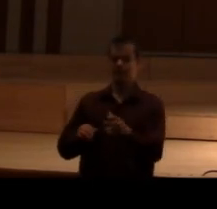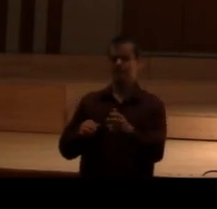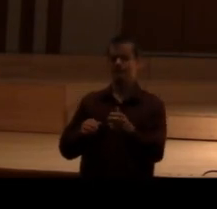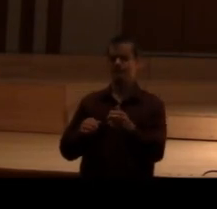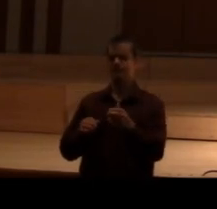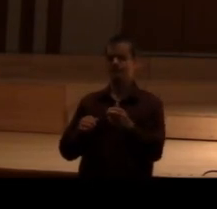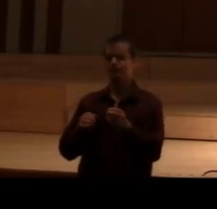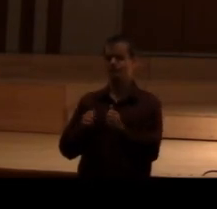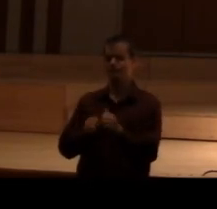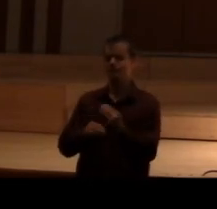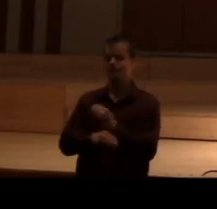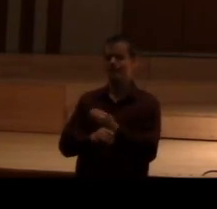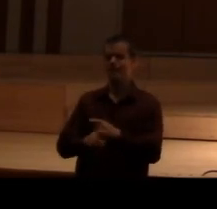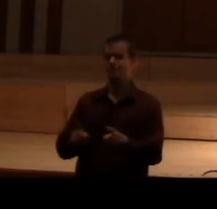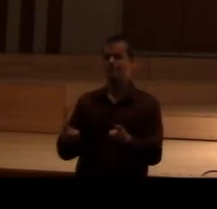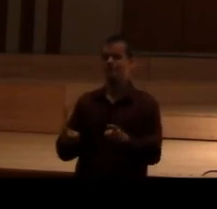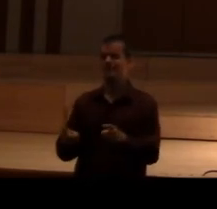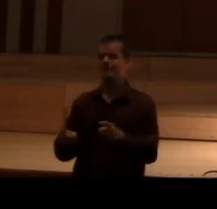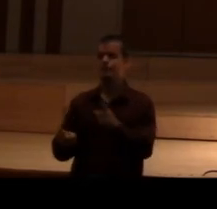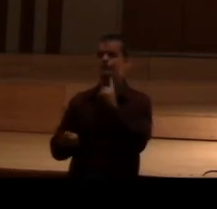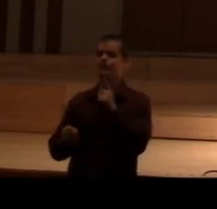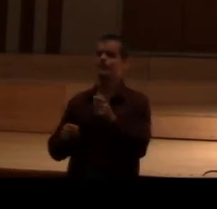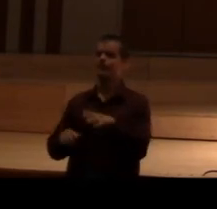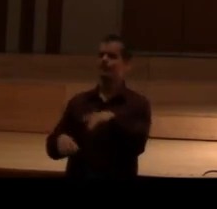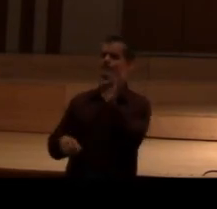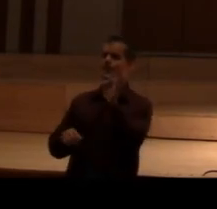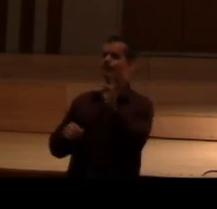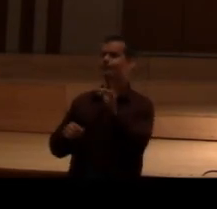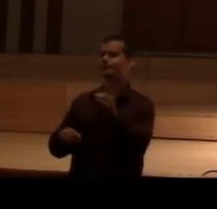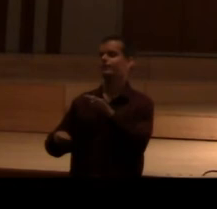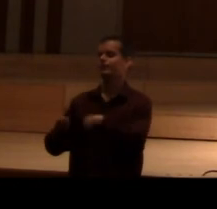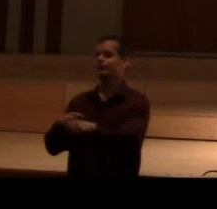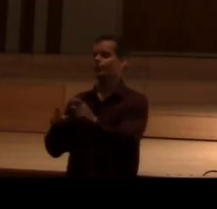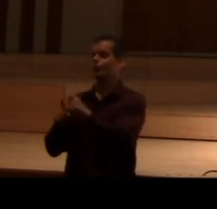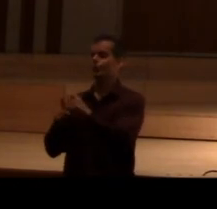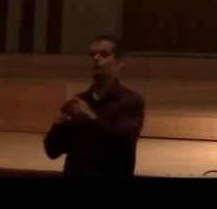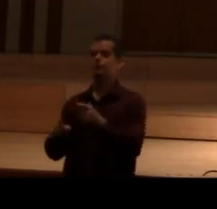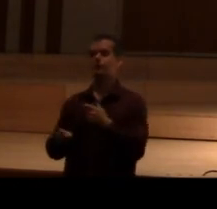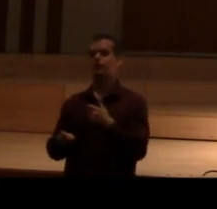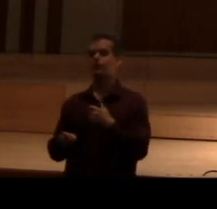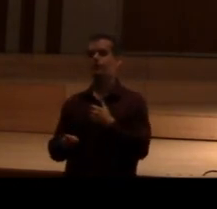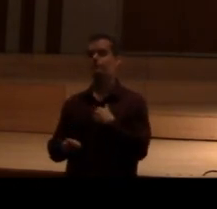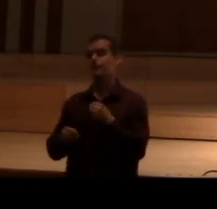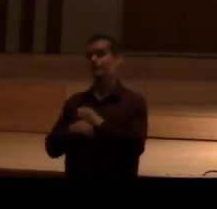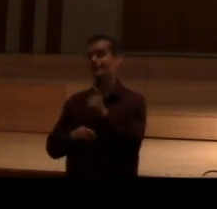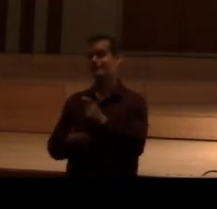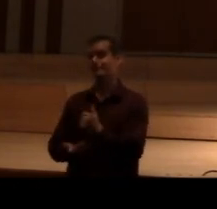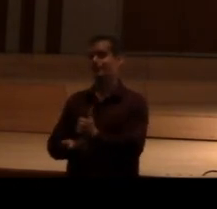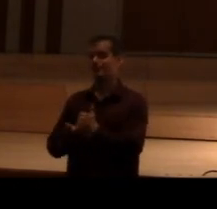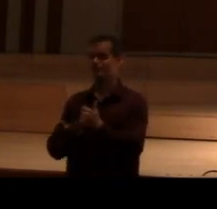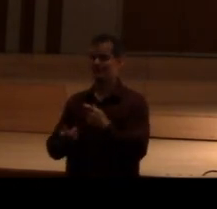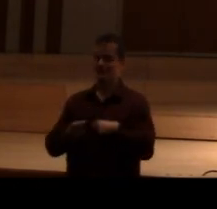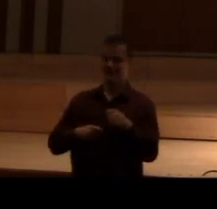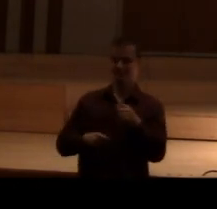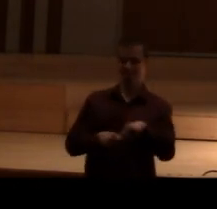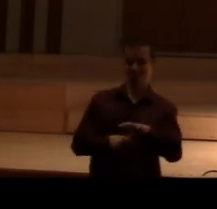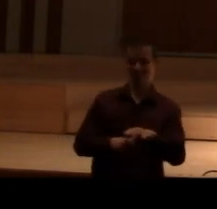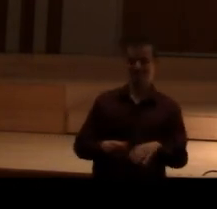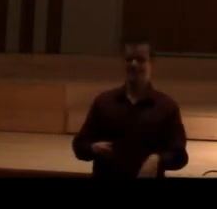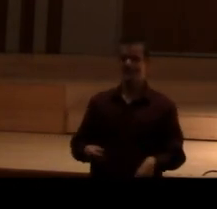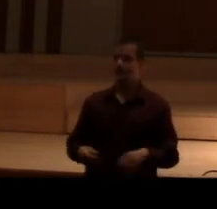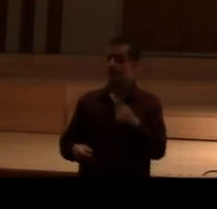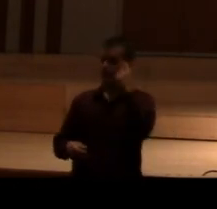improvement. And I would actually get so stressed out about the idea of doing mental math, I'm hoping some of you maybe can relate to